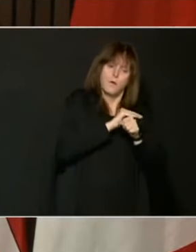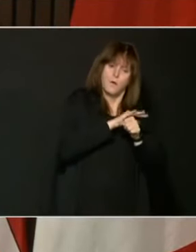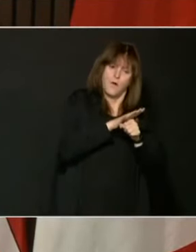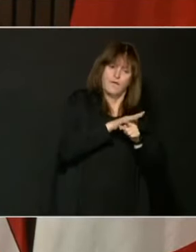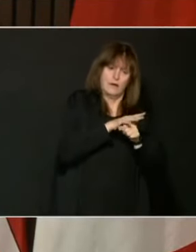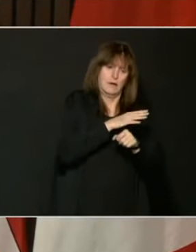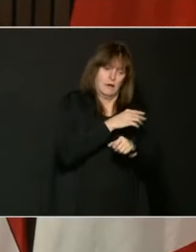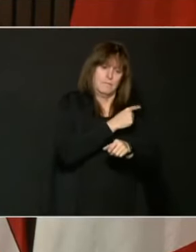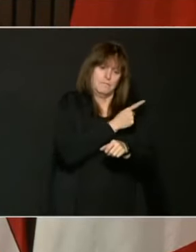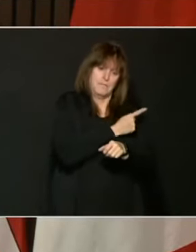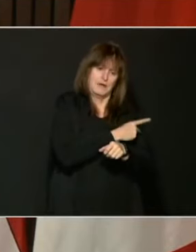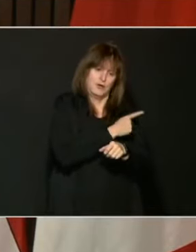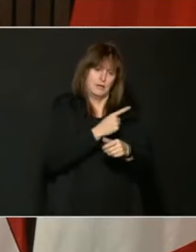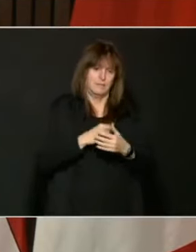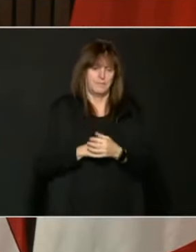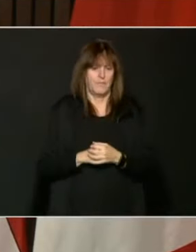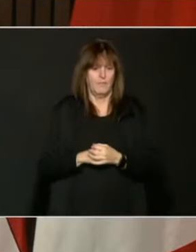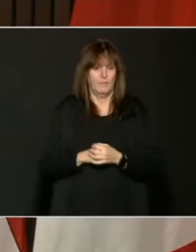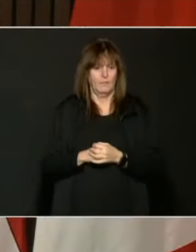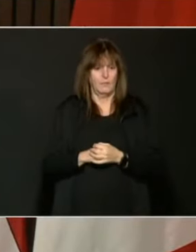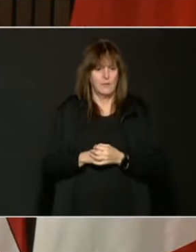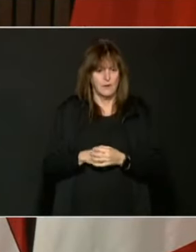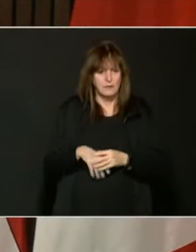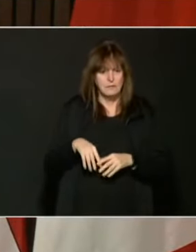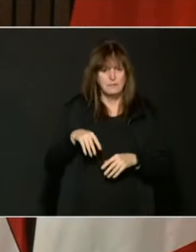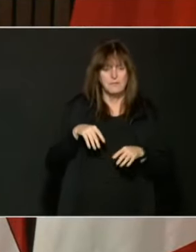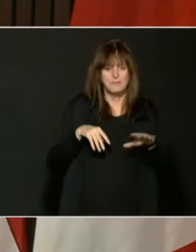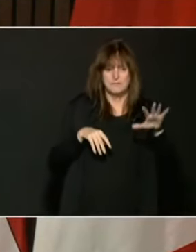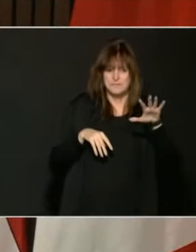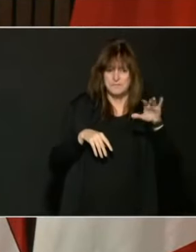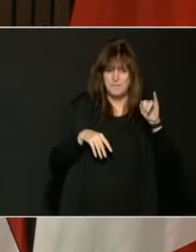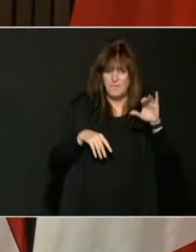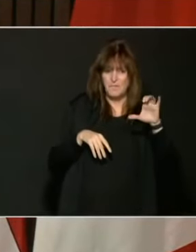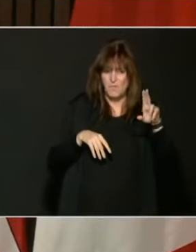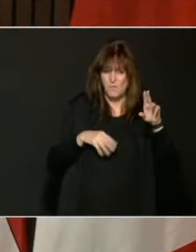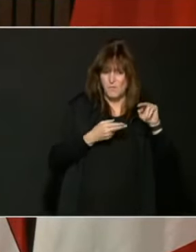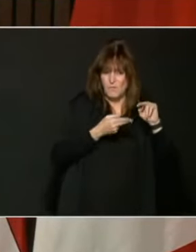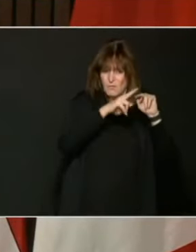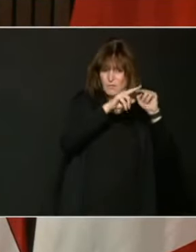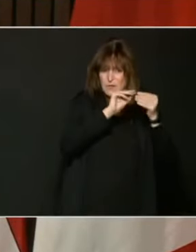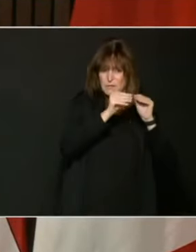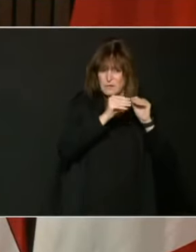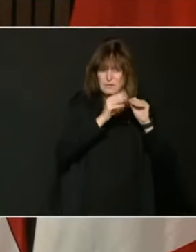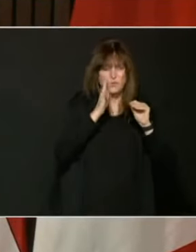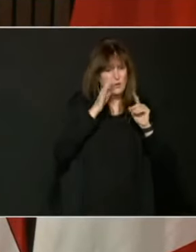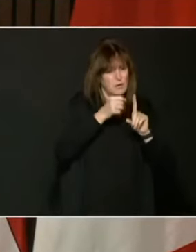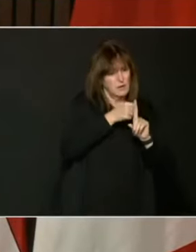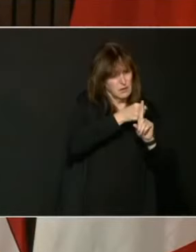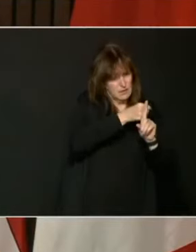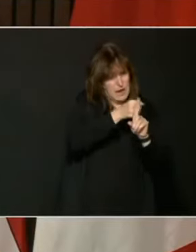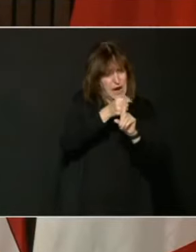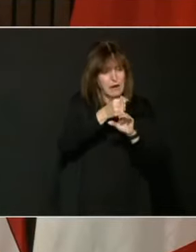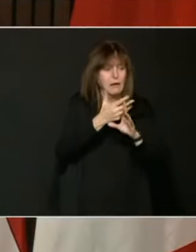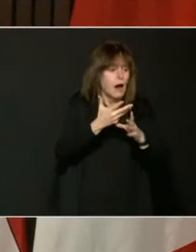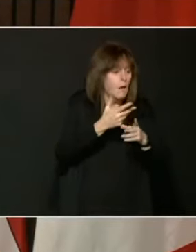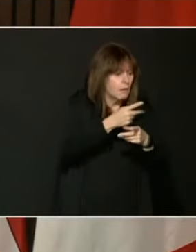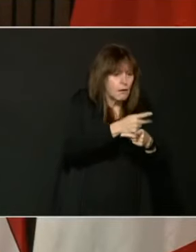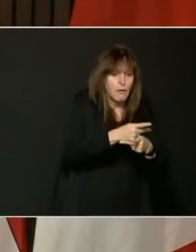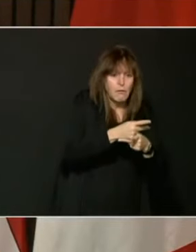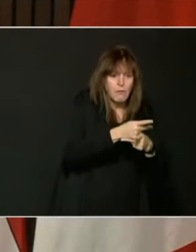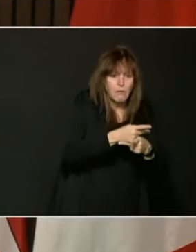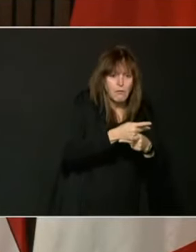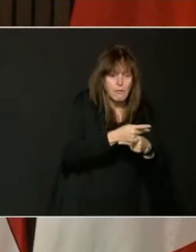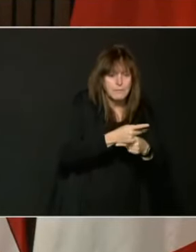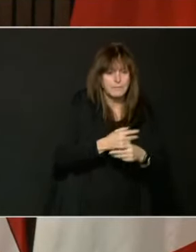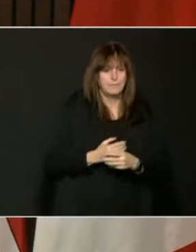public health unit can hamper care for all who need it there. Now, a better summer is in sight if we work for it